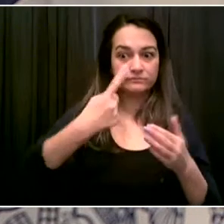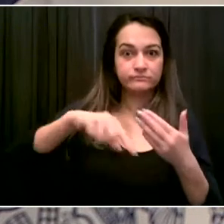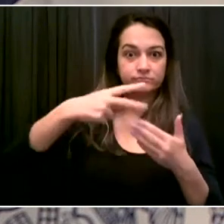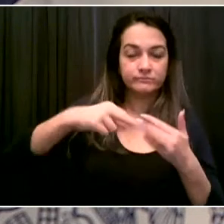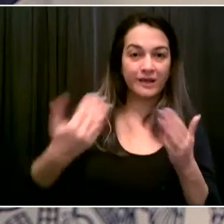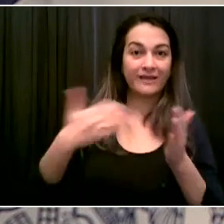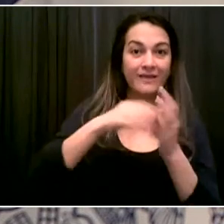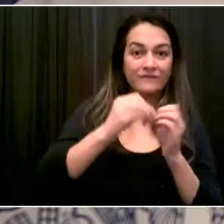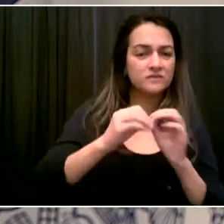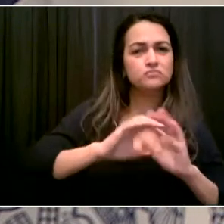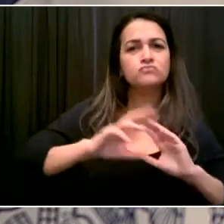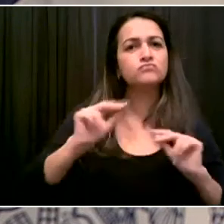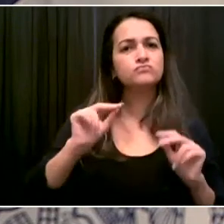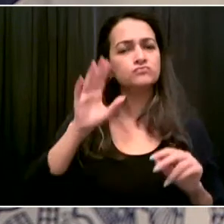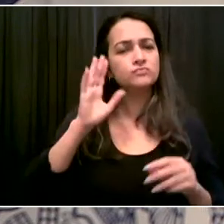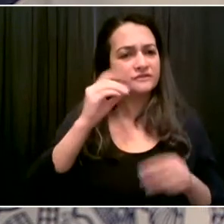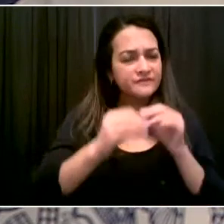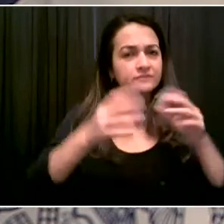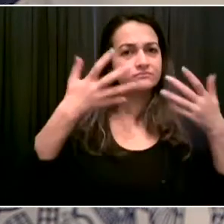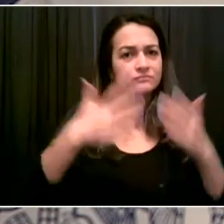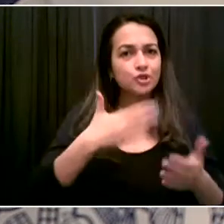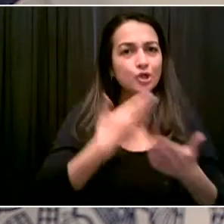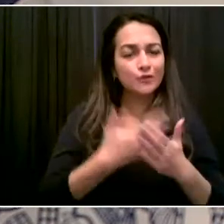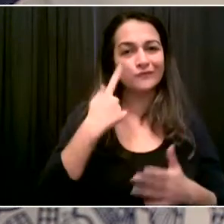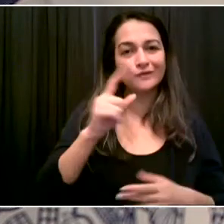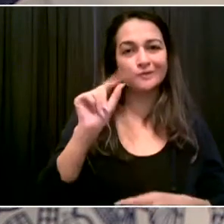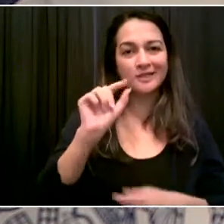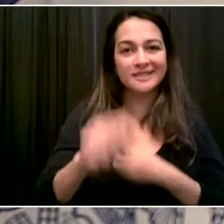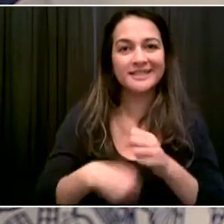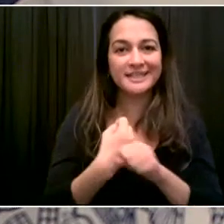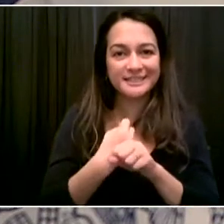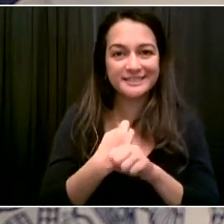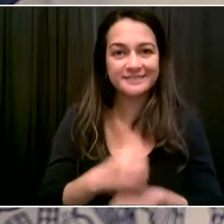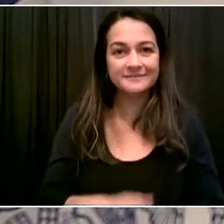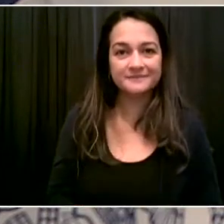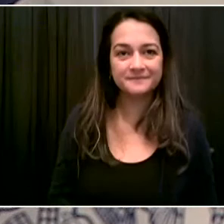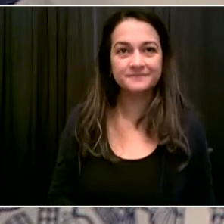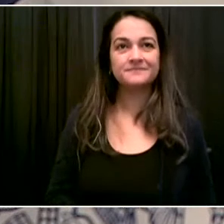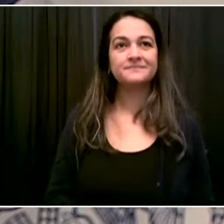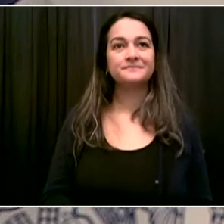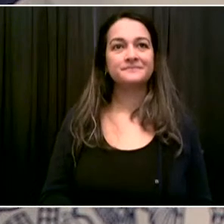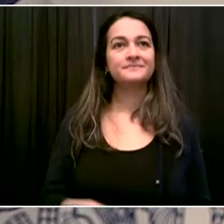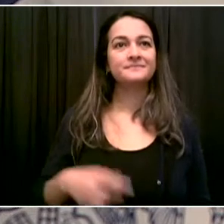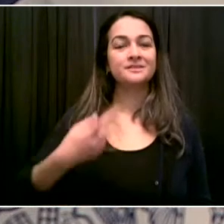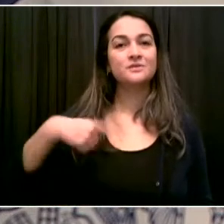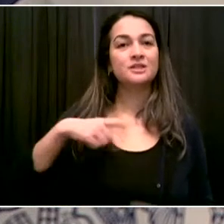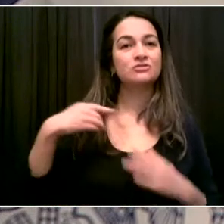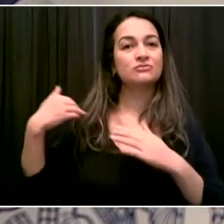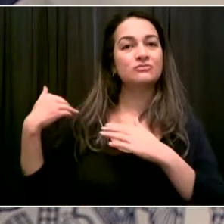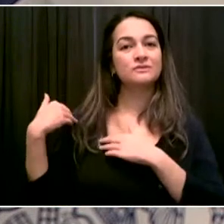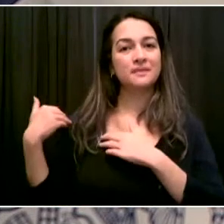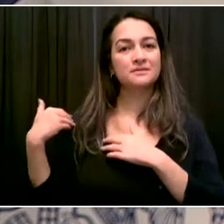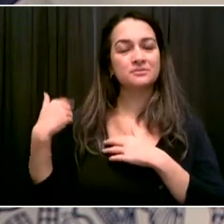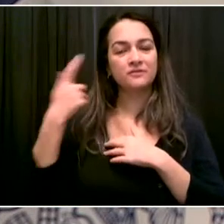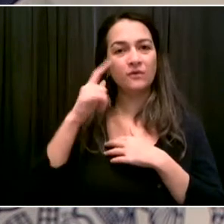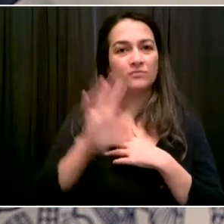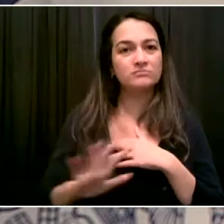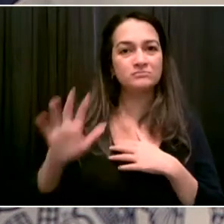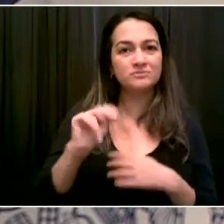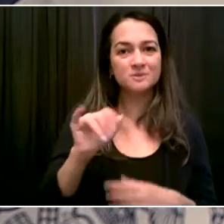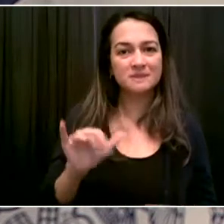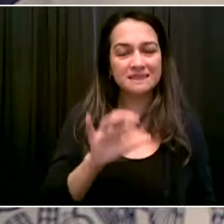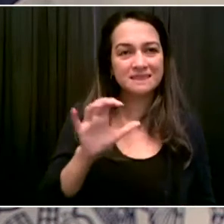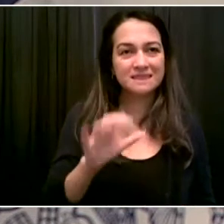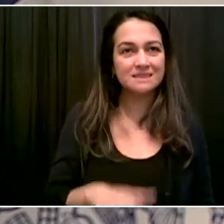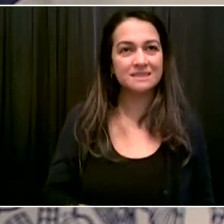community raised valid concerns. There were imperfect realities in the solutions offered, and it caused people to go back to the drawing board, which is often a